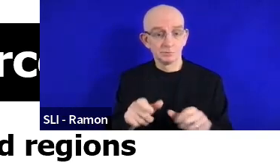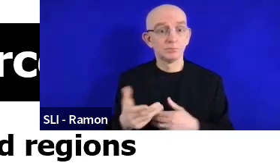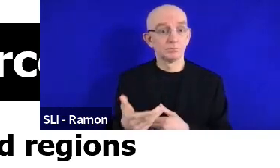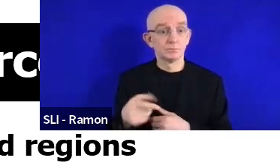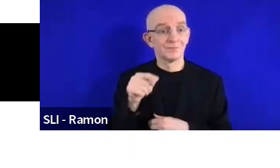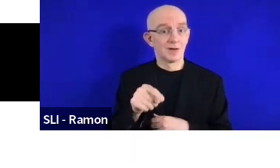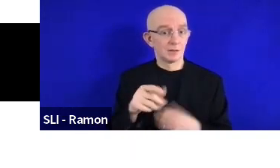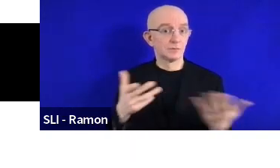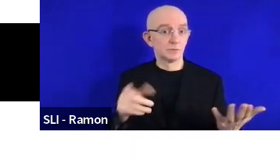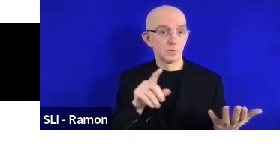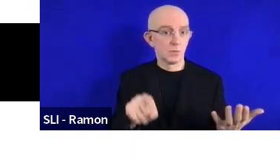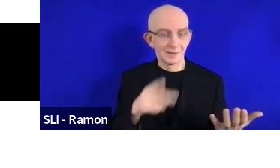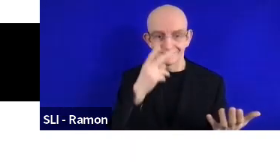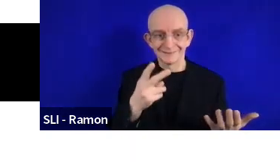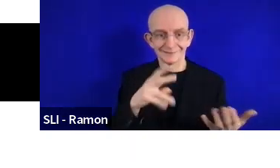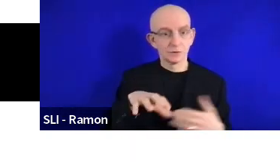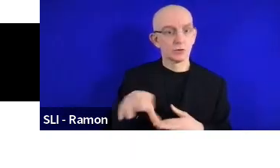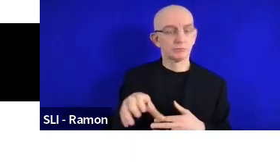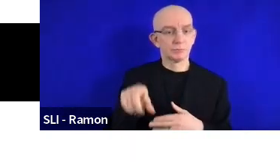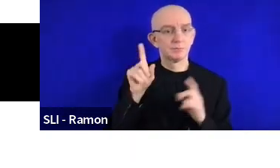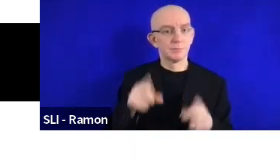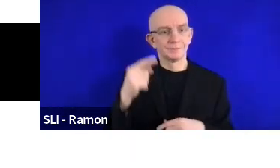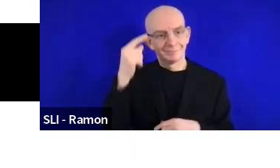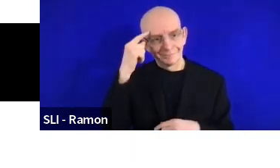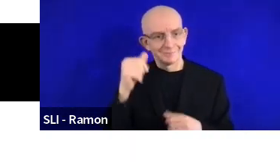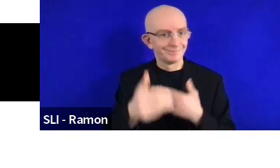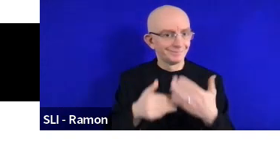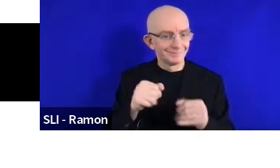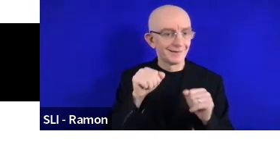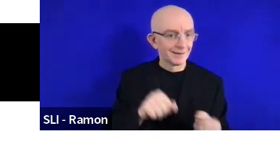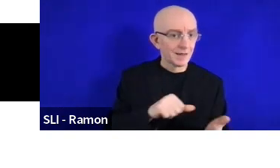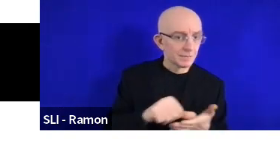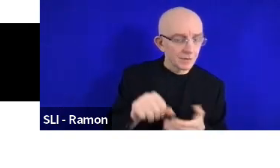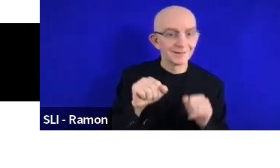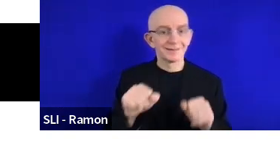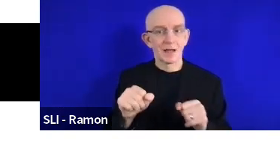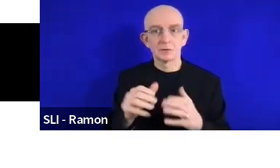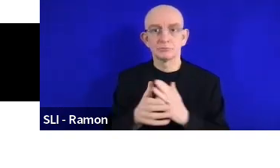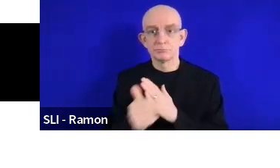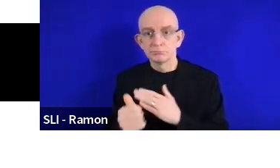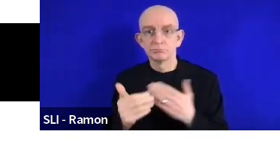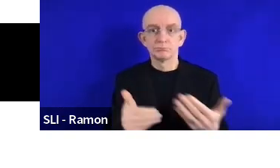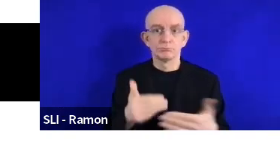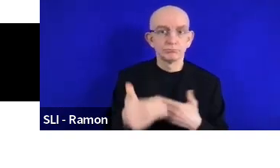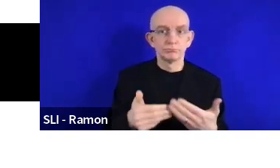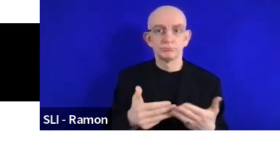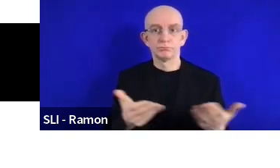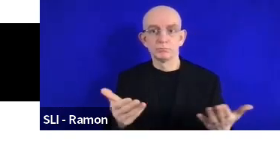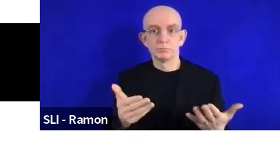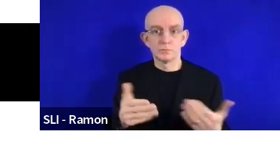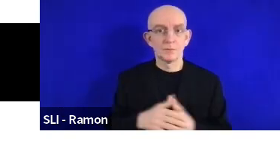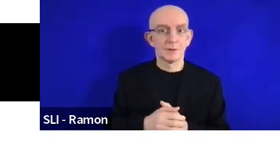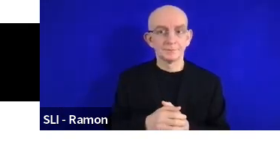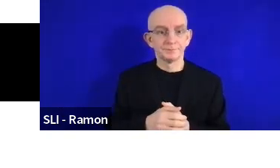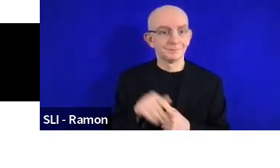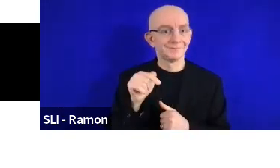some statistics, older people account for 12.8% of Vietnamese population, and it is the fastest